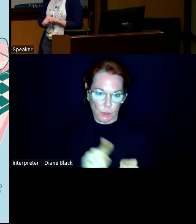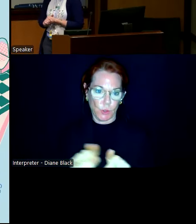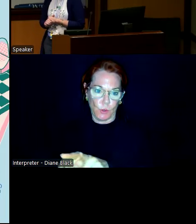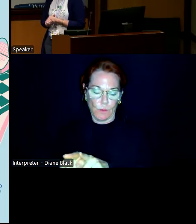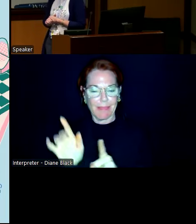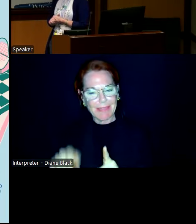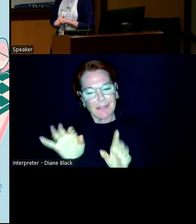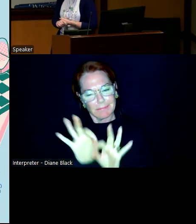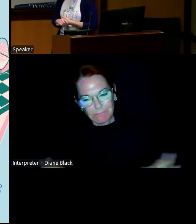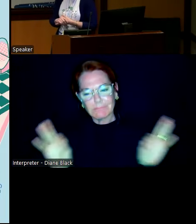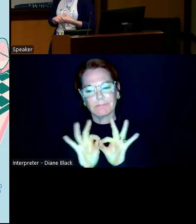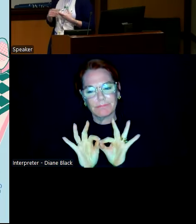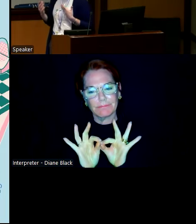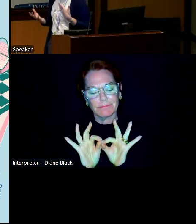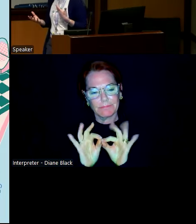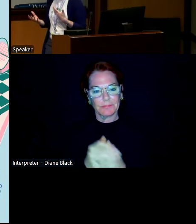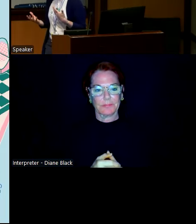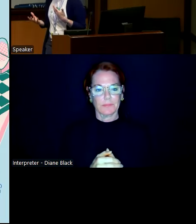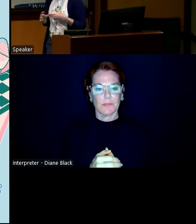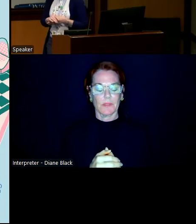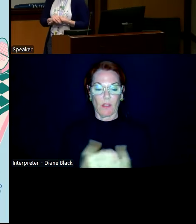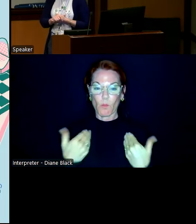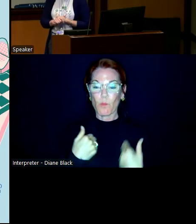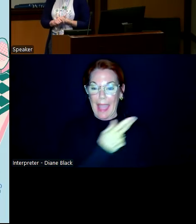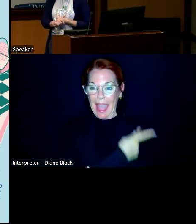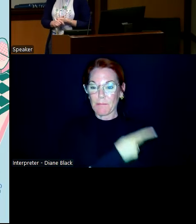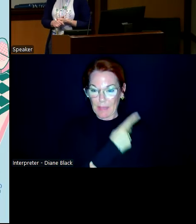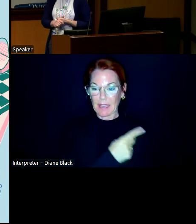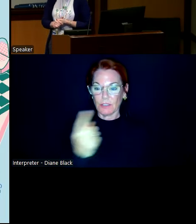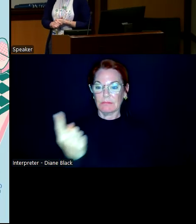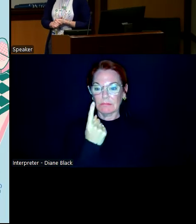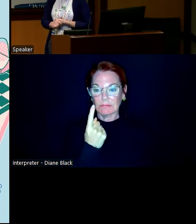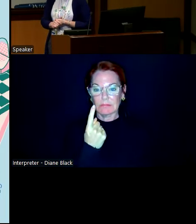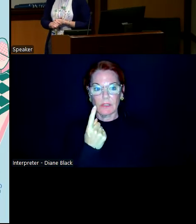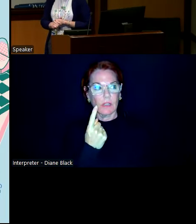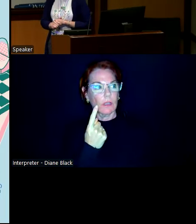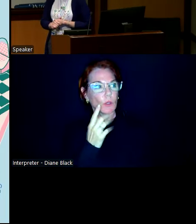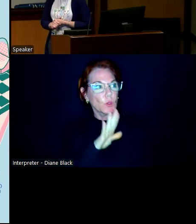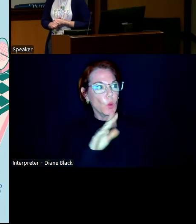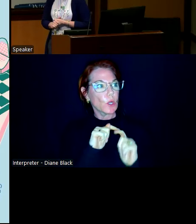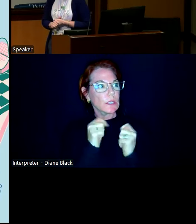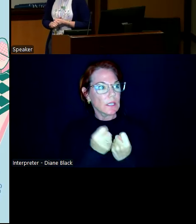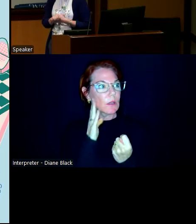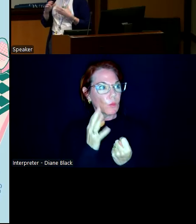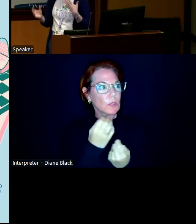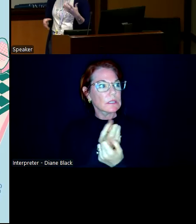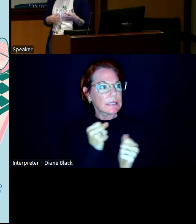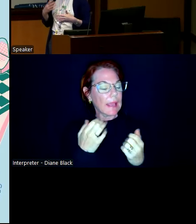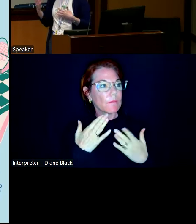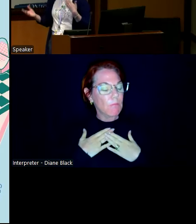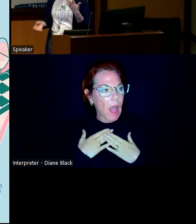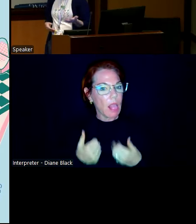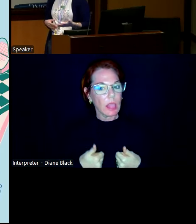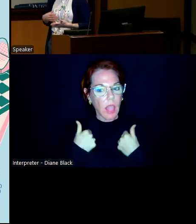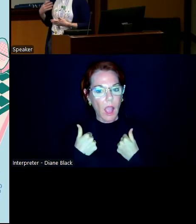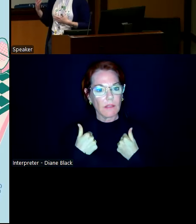huge. I literally had patients come in and be like, wow, your team is going to save my life. Because they walk in